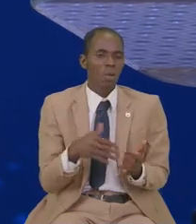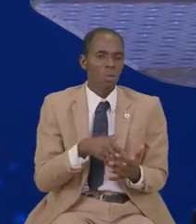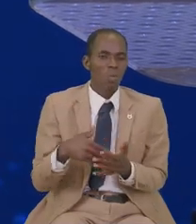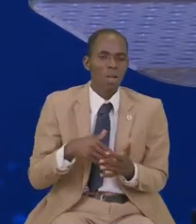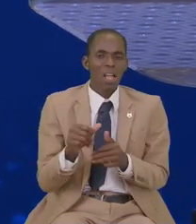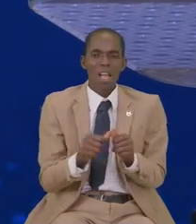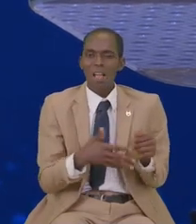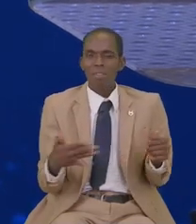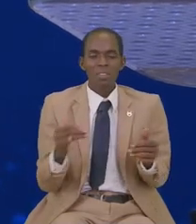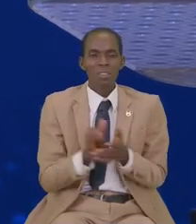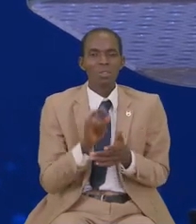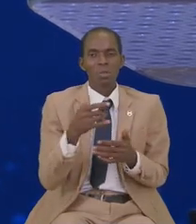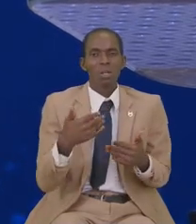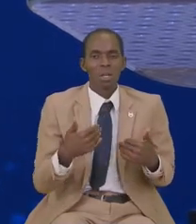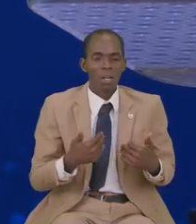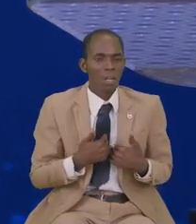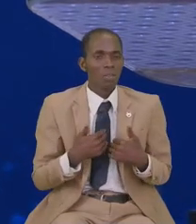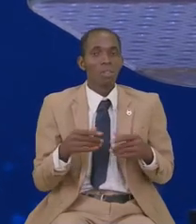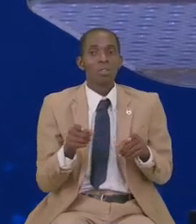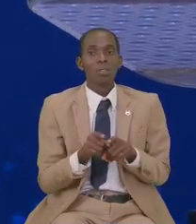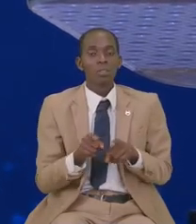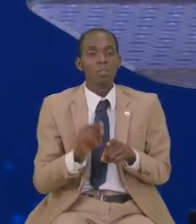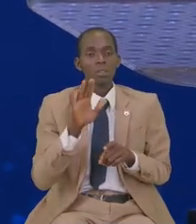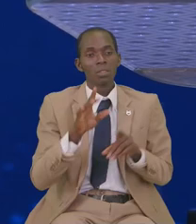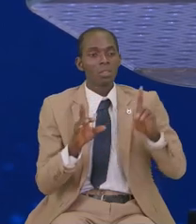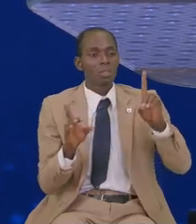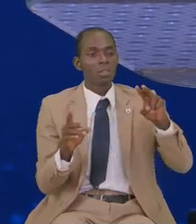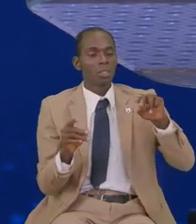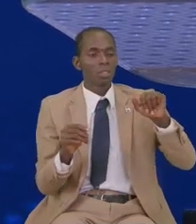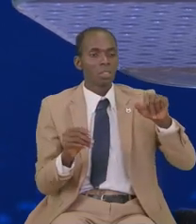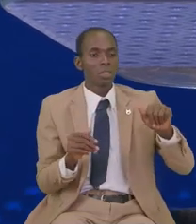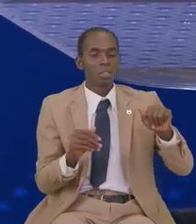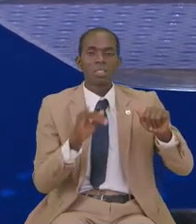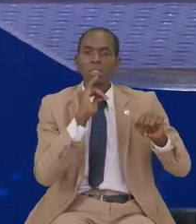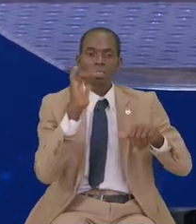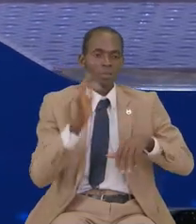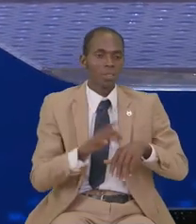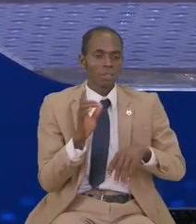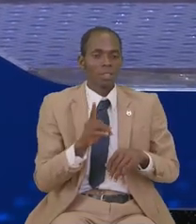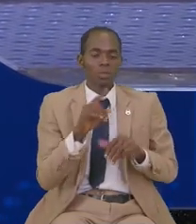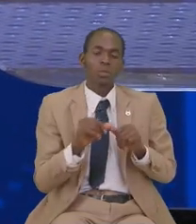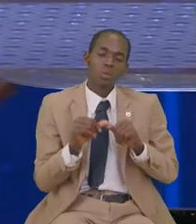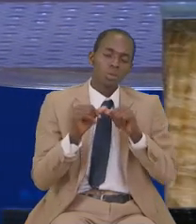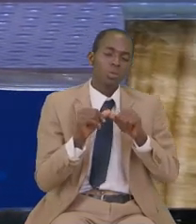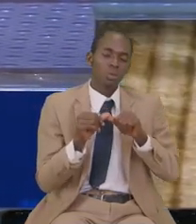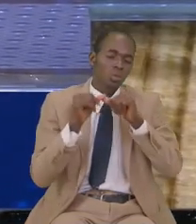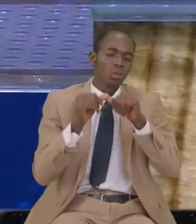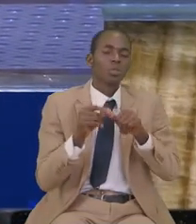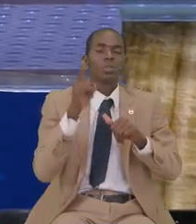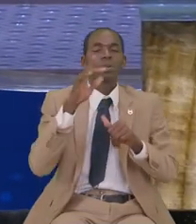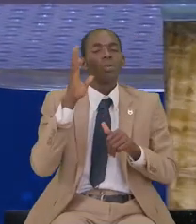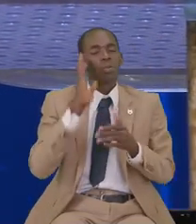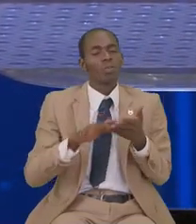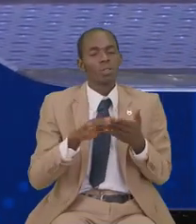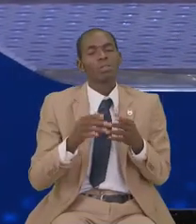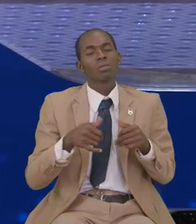you have, even DNA is affected. And all the body is affected. And you keep on and keep on. God will forgive. God will forgive. They keep on